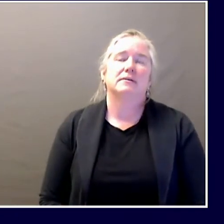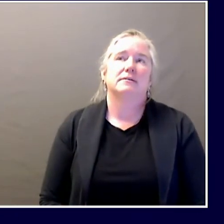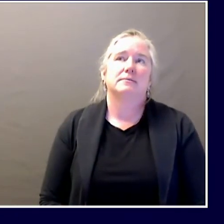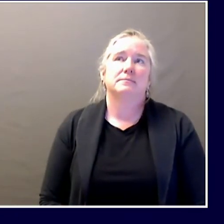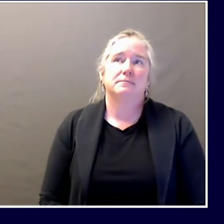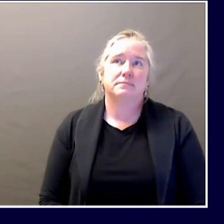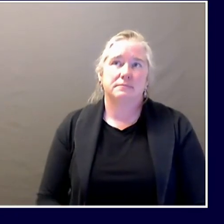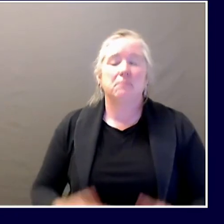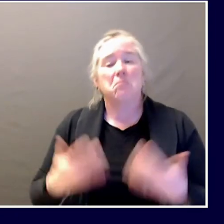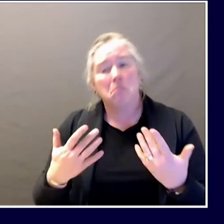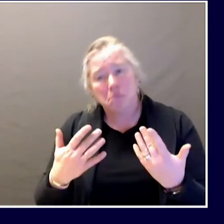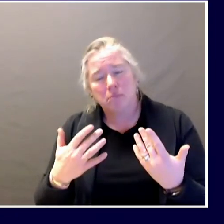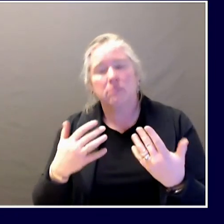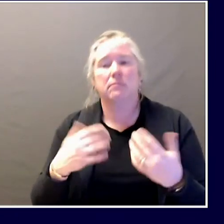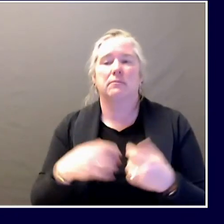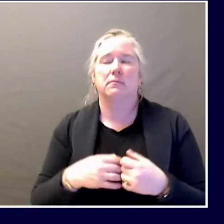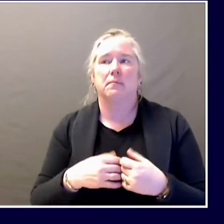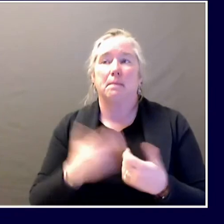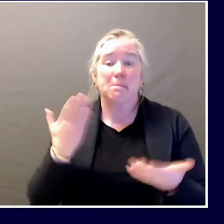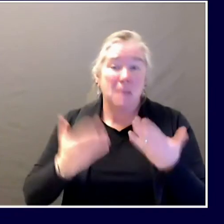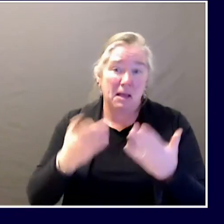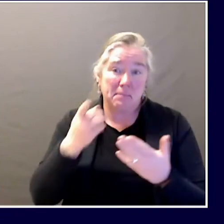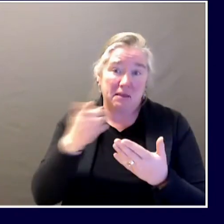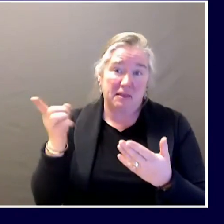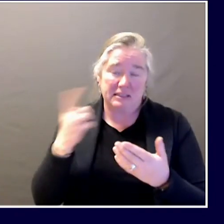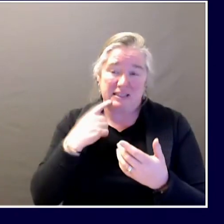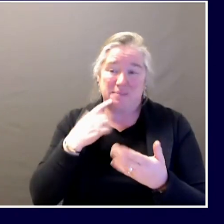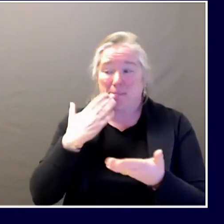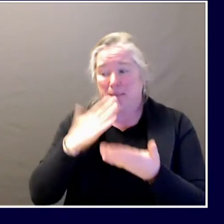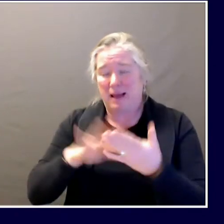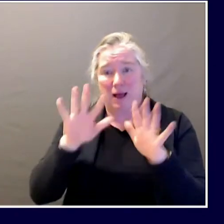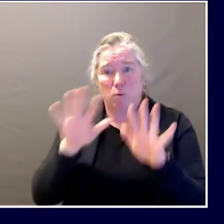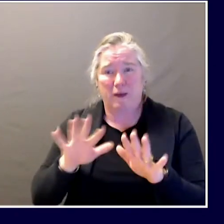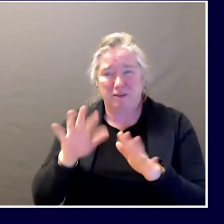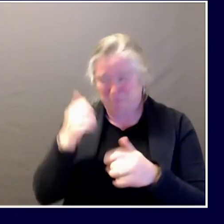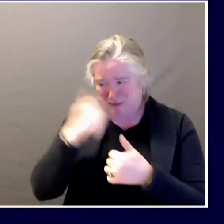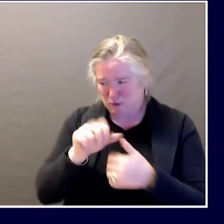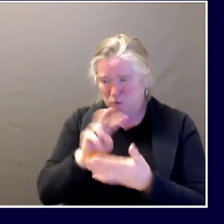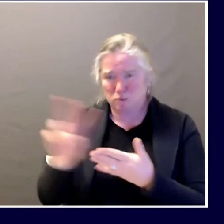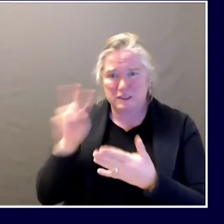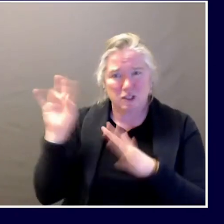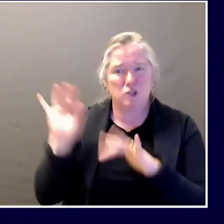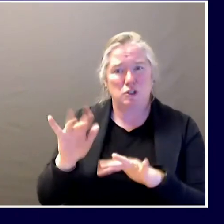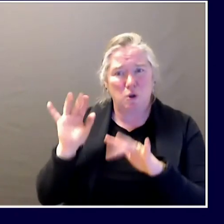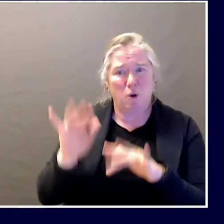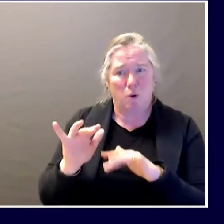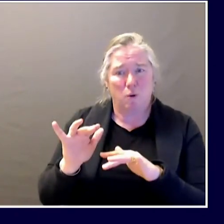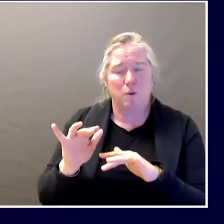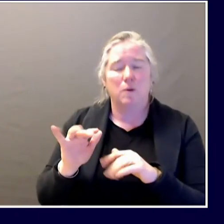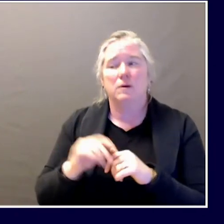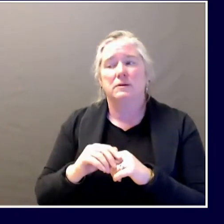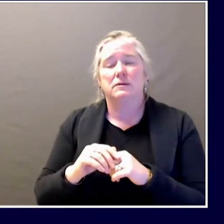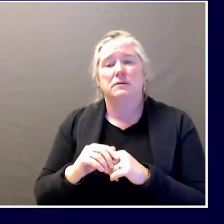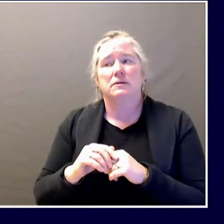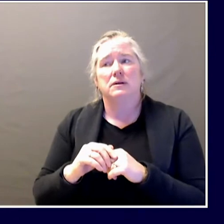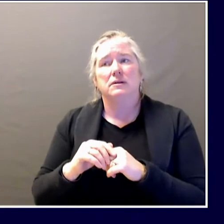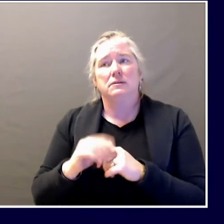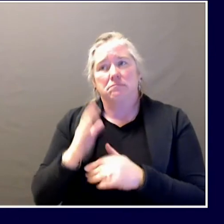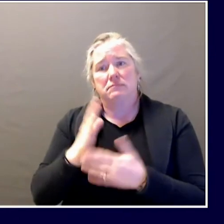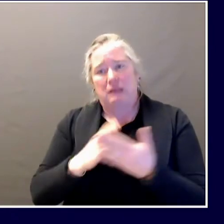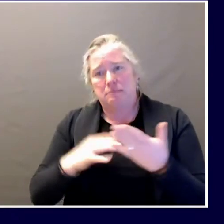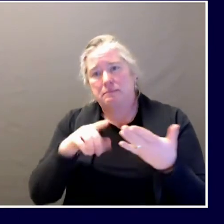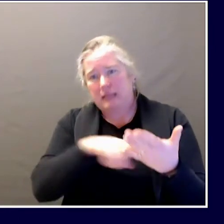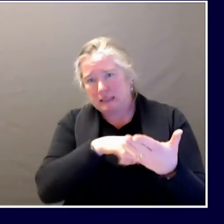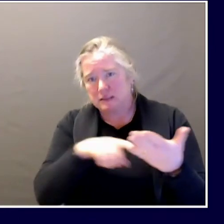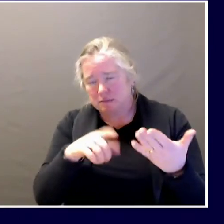example, it may be there was inclement weather a couple of weeks ago, as folks recall, on a couple of different days. That can